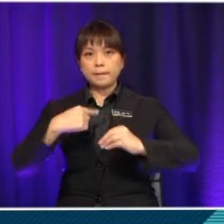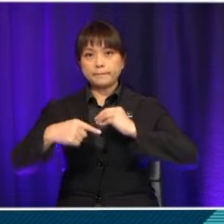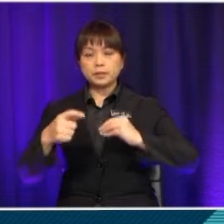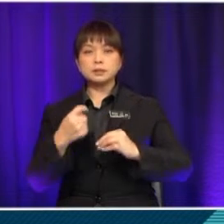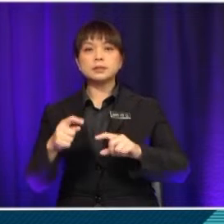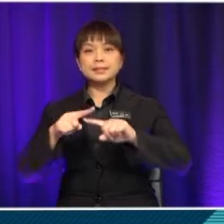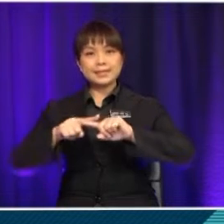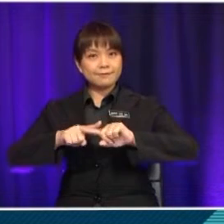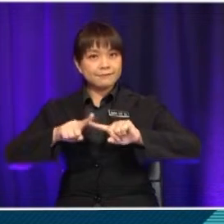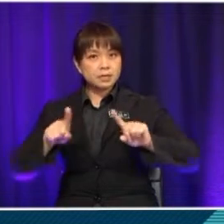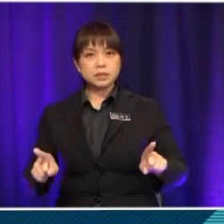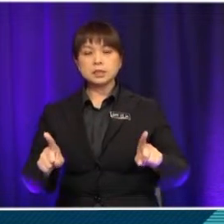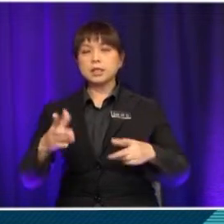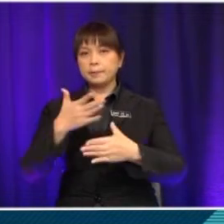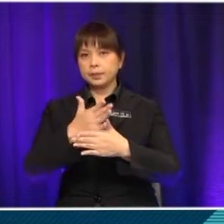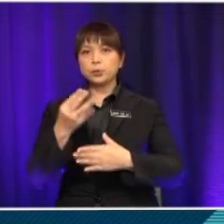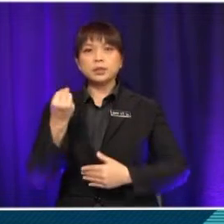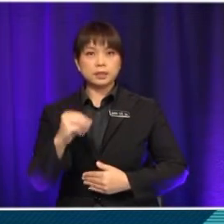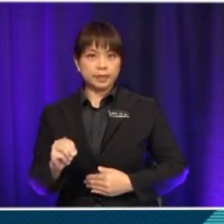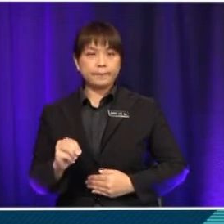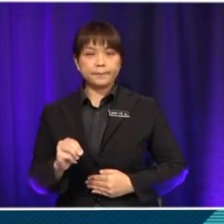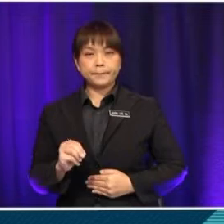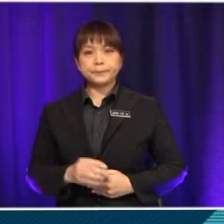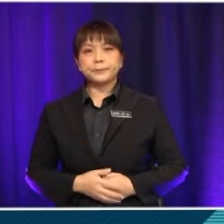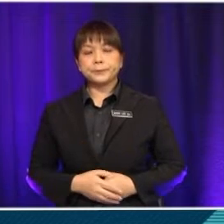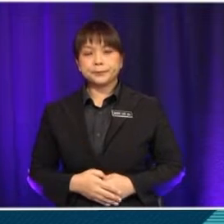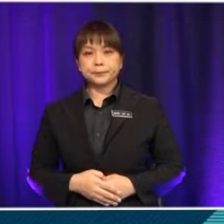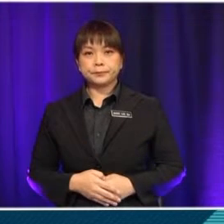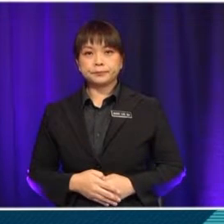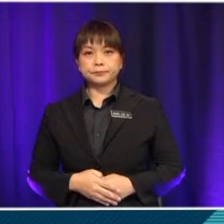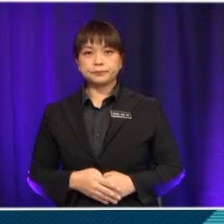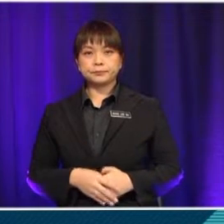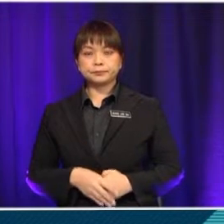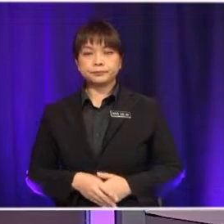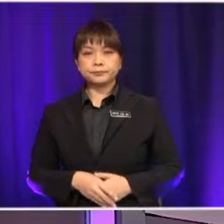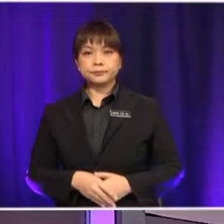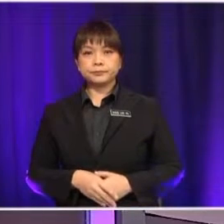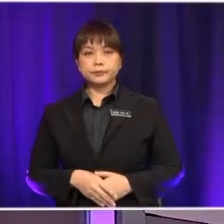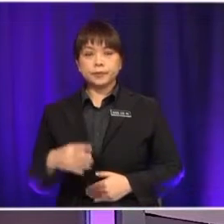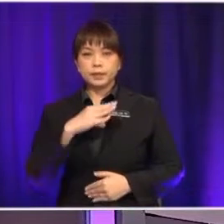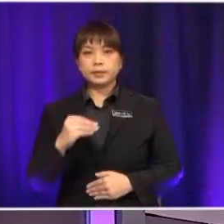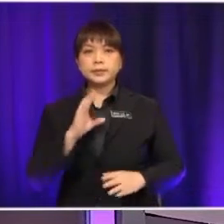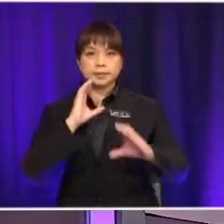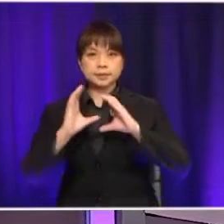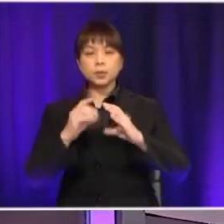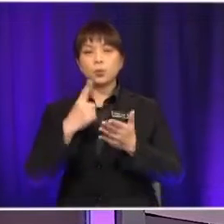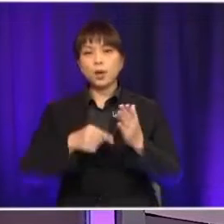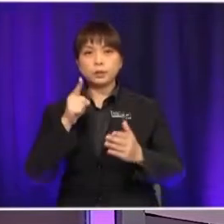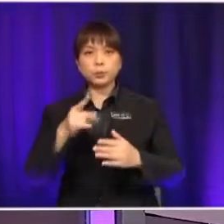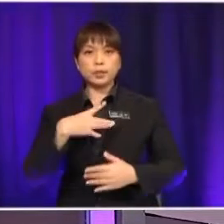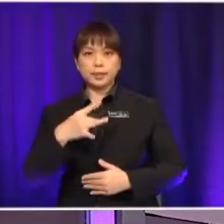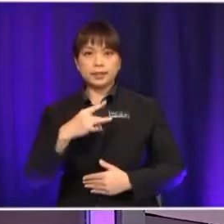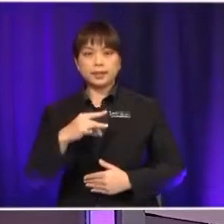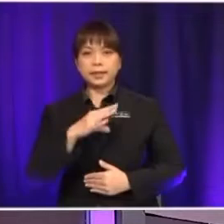differences between them, okay. So you have to talk about the differences between these two, and then say what you like or dislike